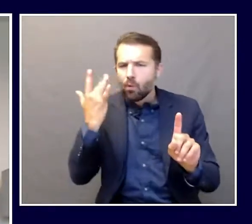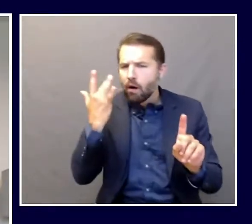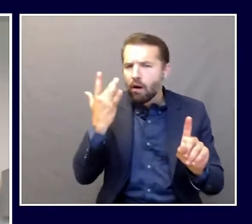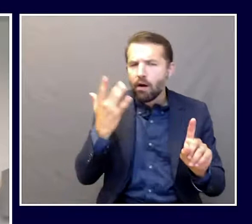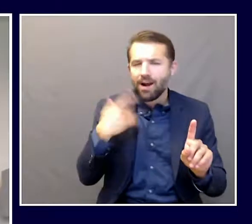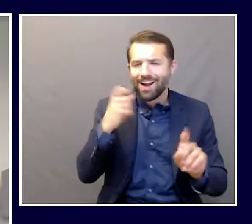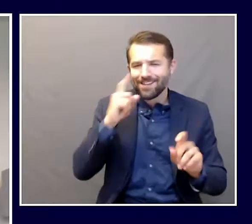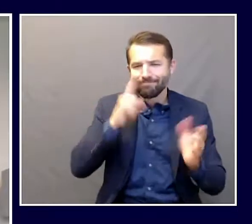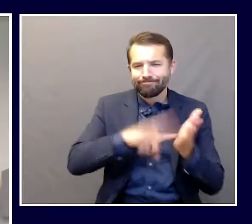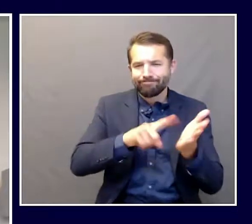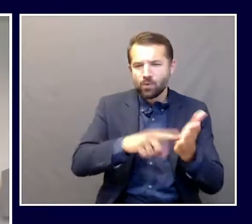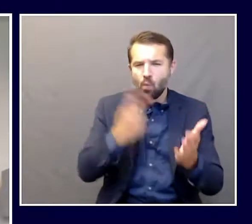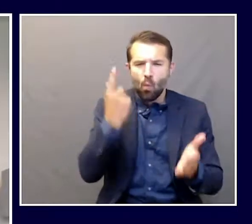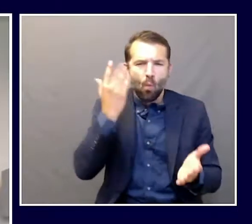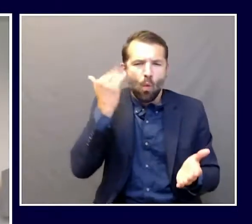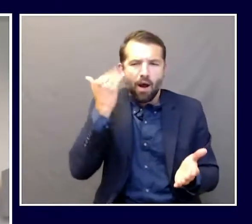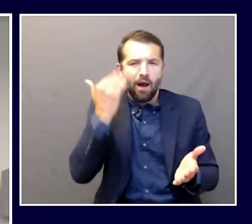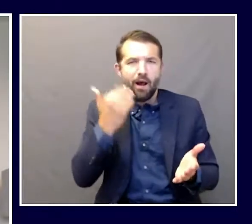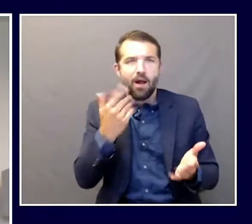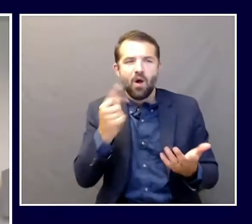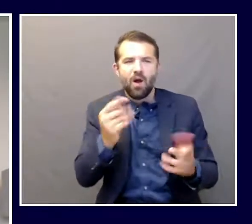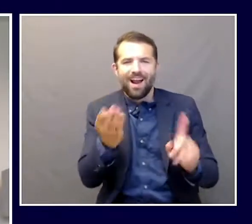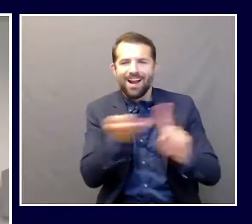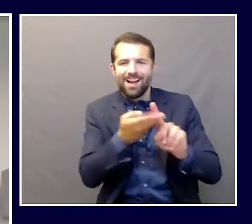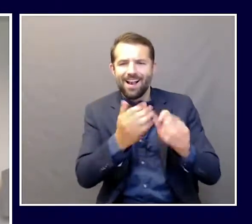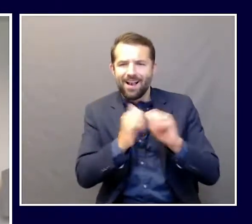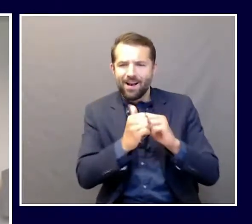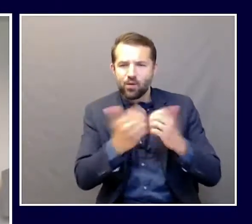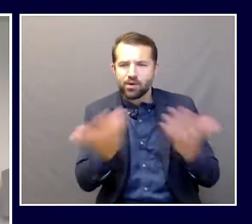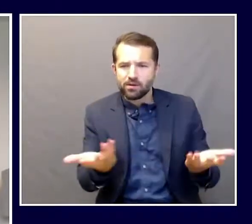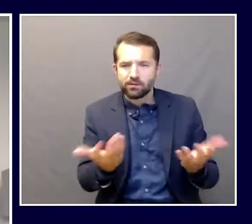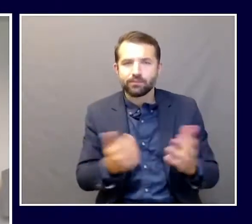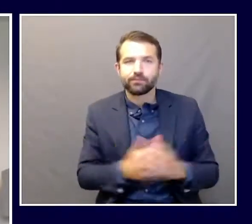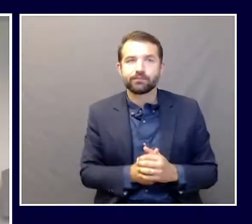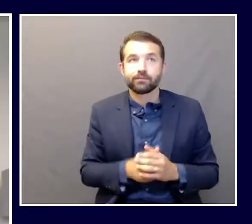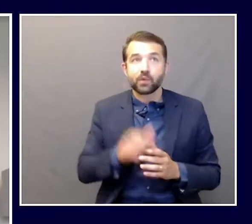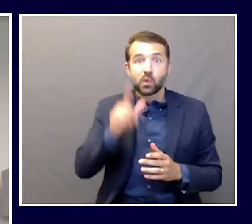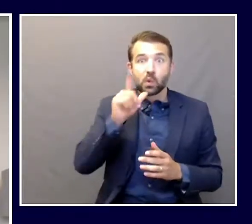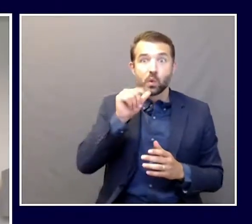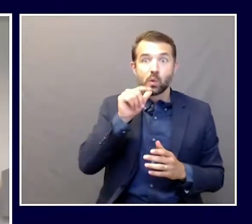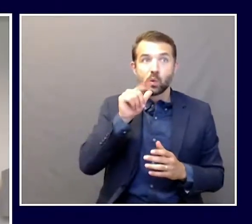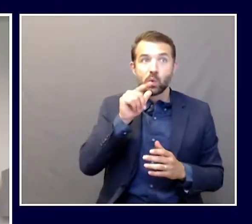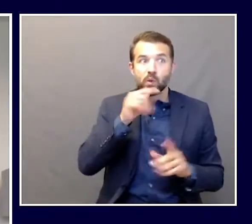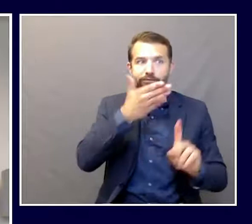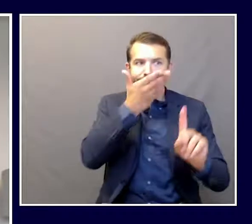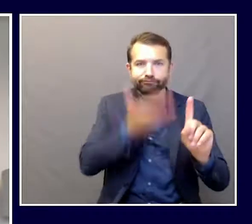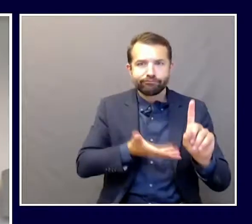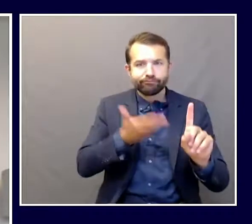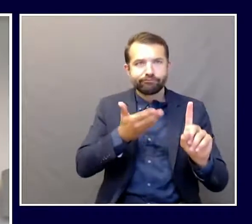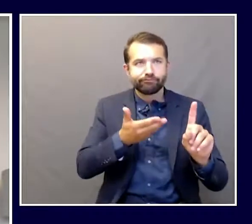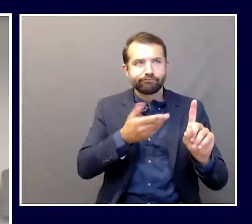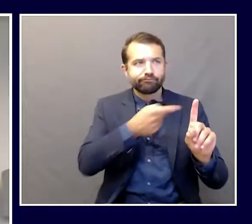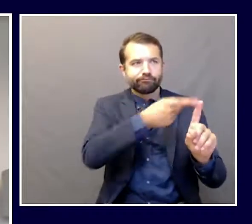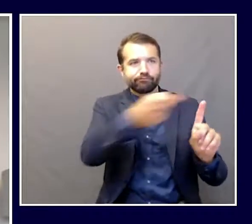to become vaccinated? What messenger would be best suited to deliver that message? And then finally, in what